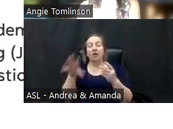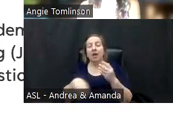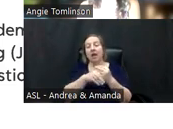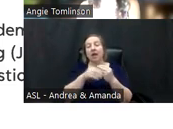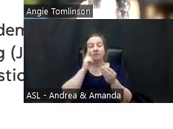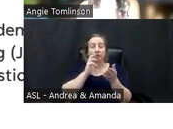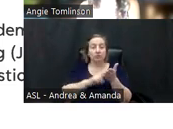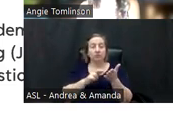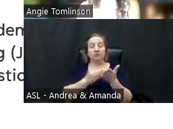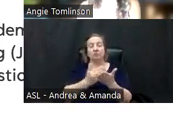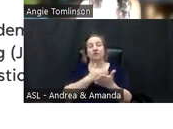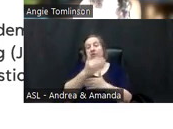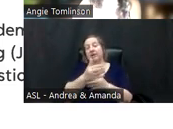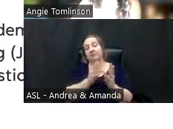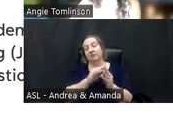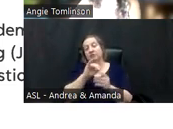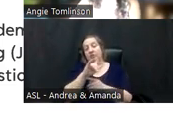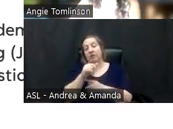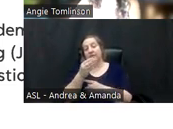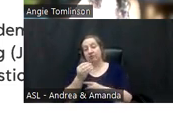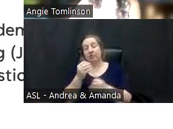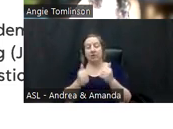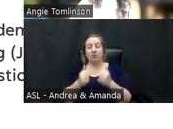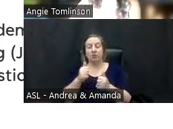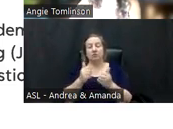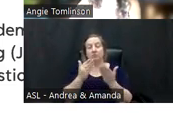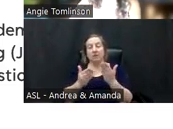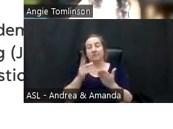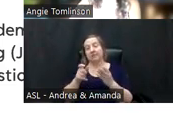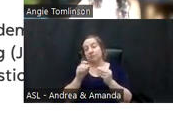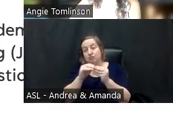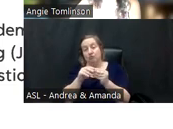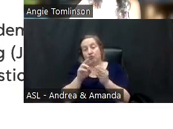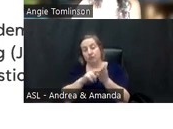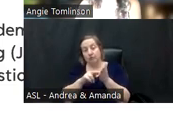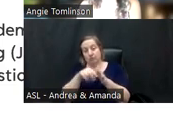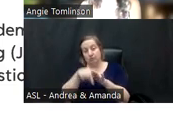our next meeting on July 14th, and which jurisdictions might need more research.